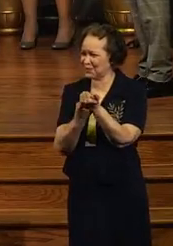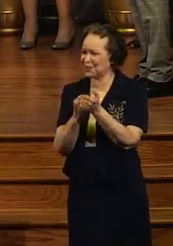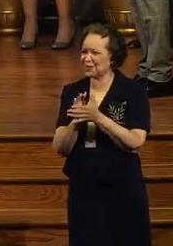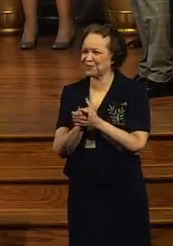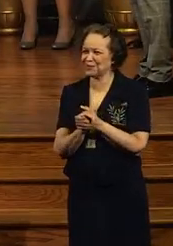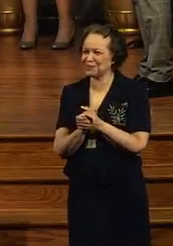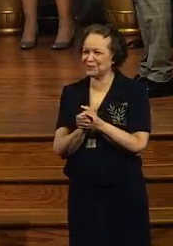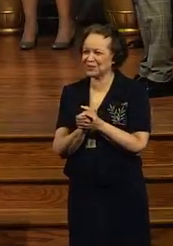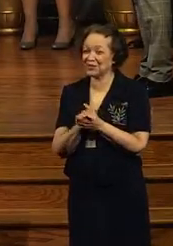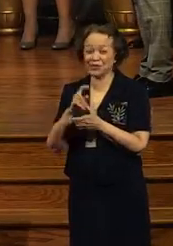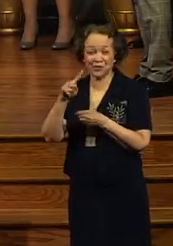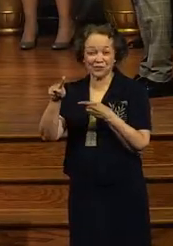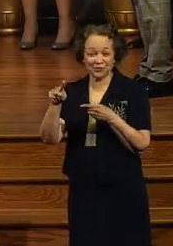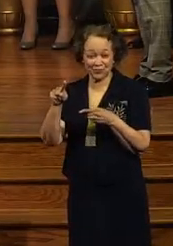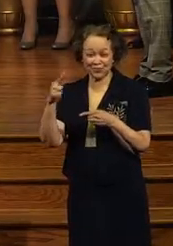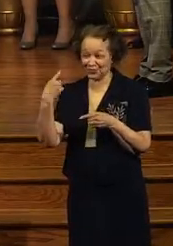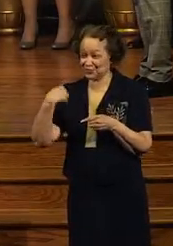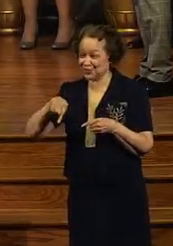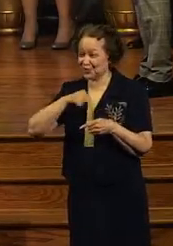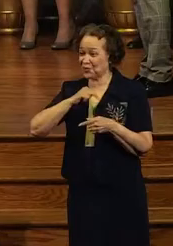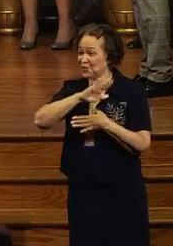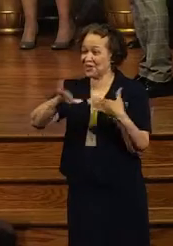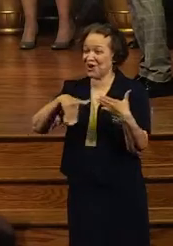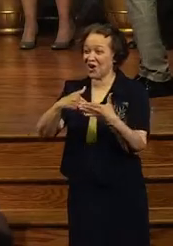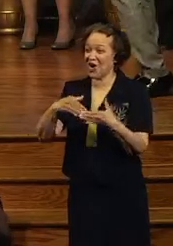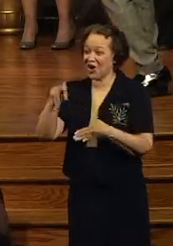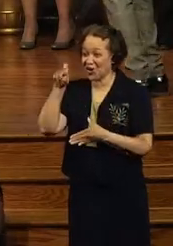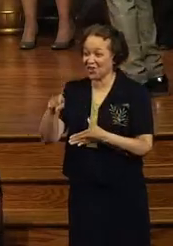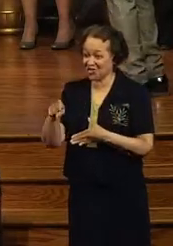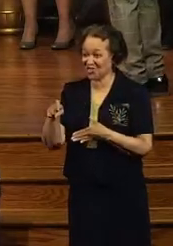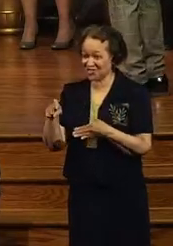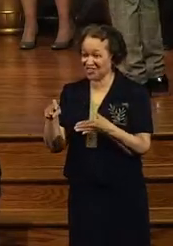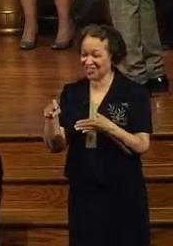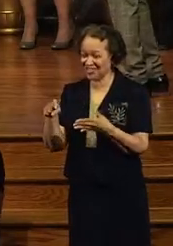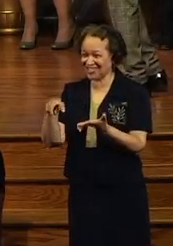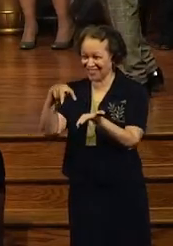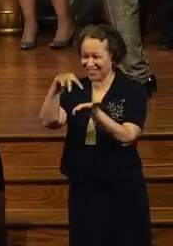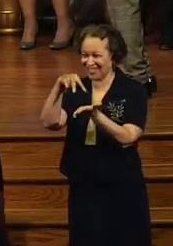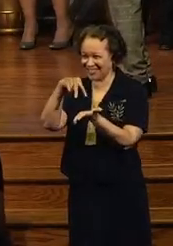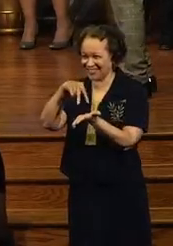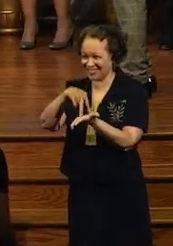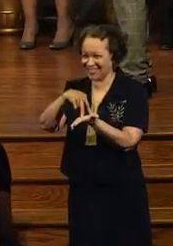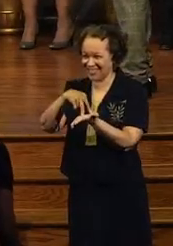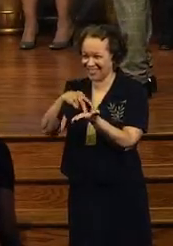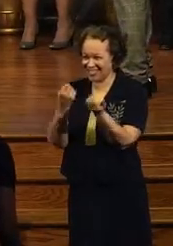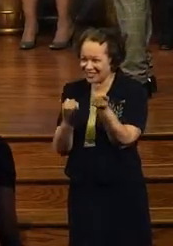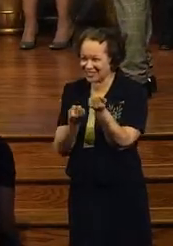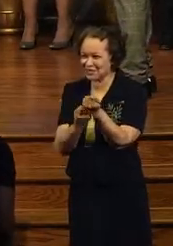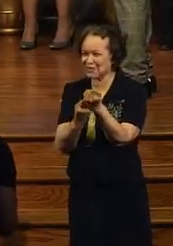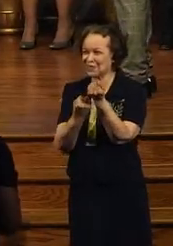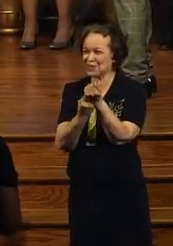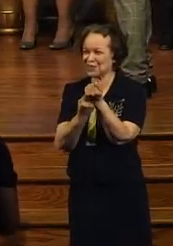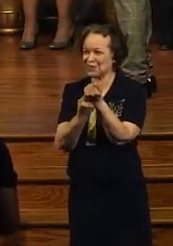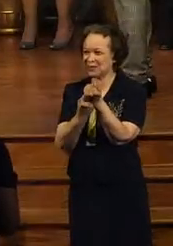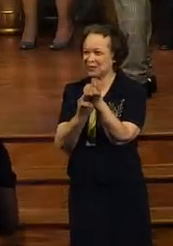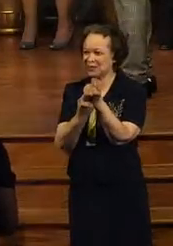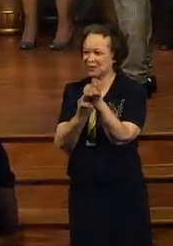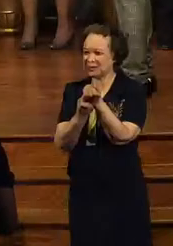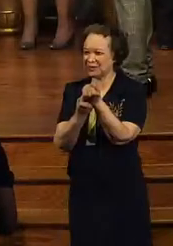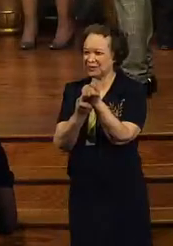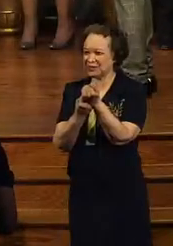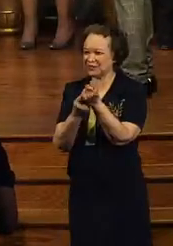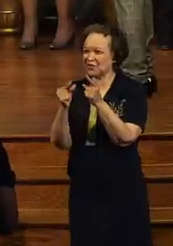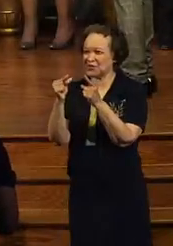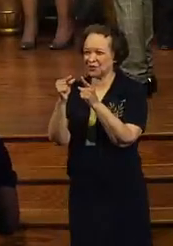Matter of fact, I think we all should stand. Someone say the young and the young at heart. Amen. And we're going to offer a word of prayer for him.